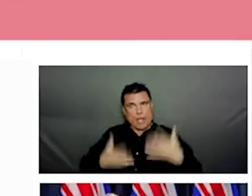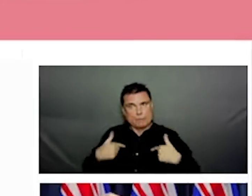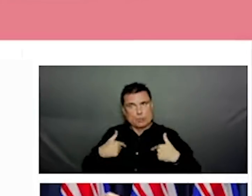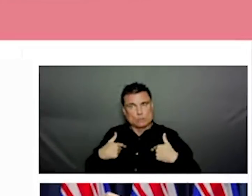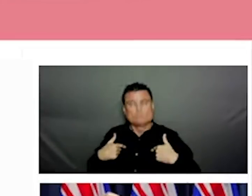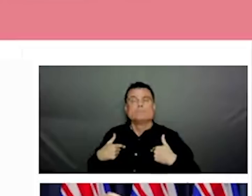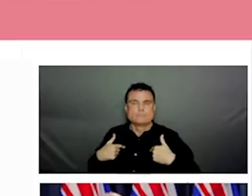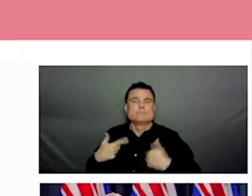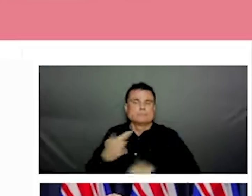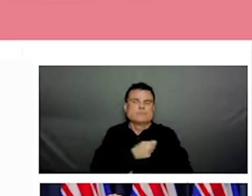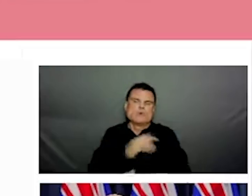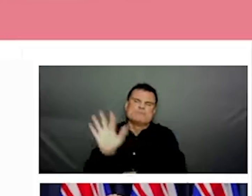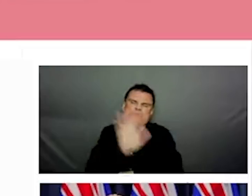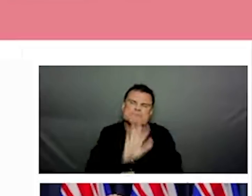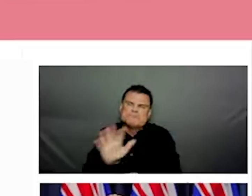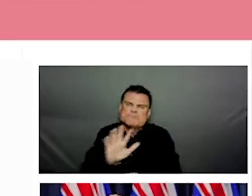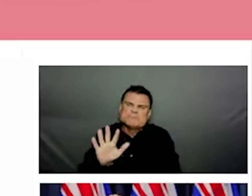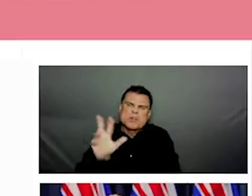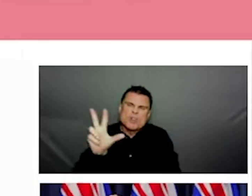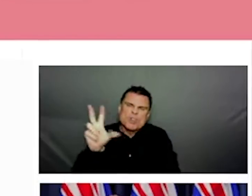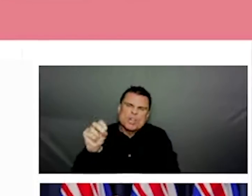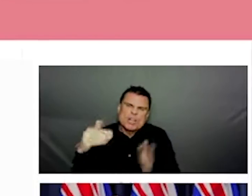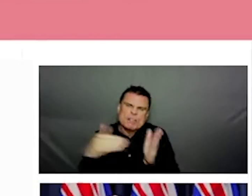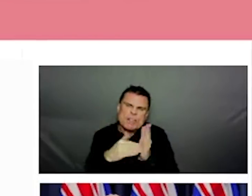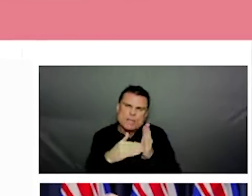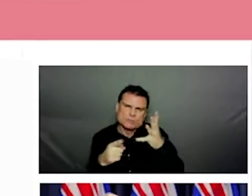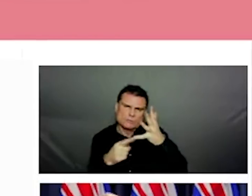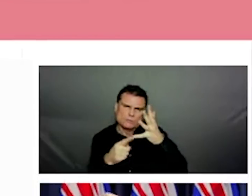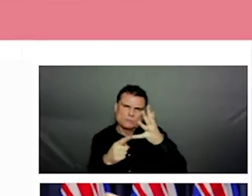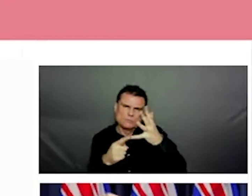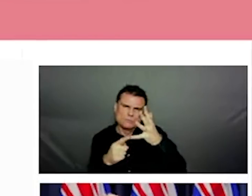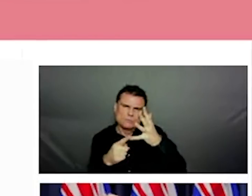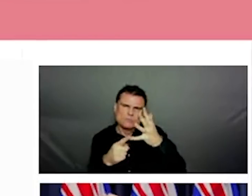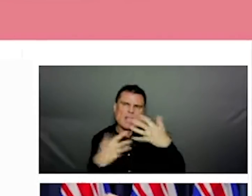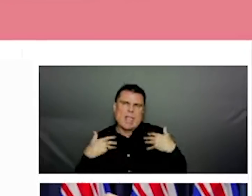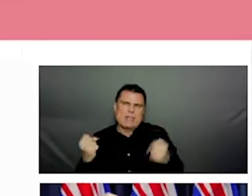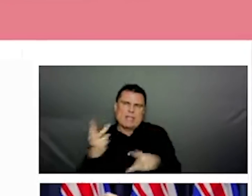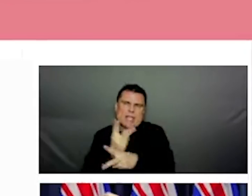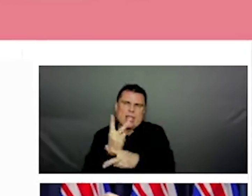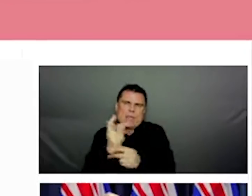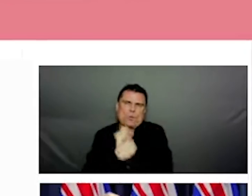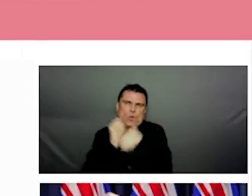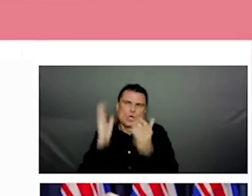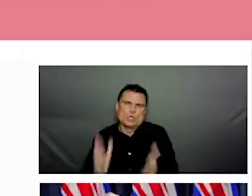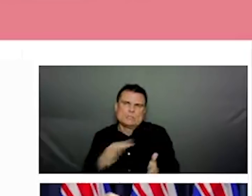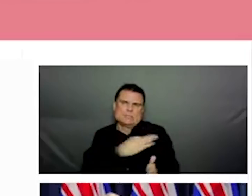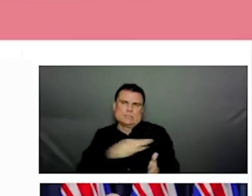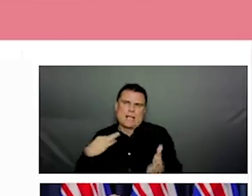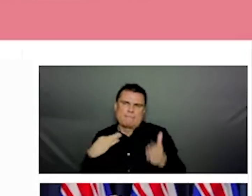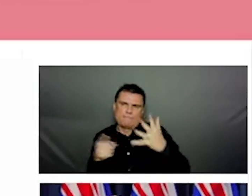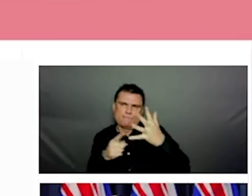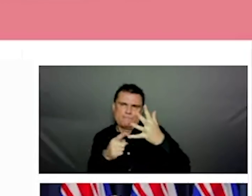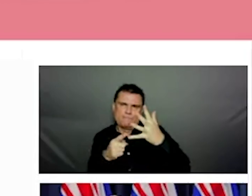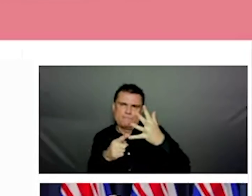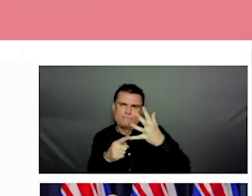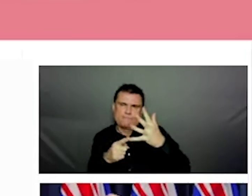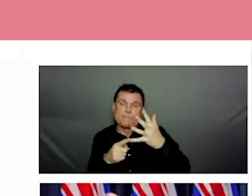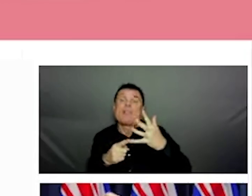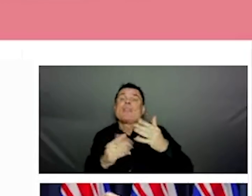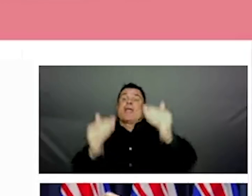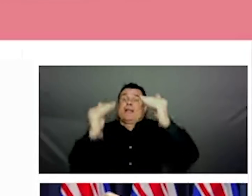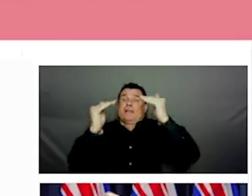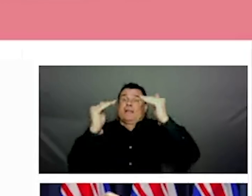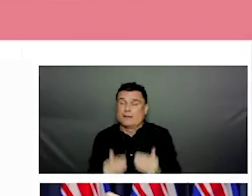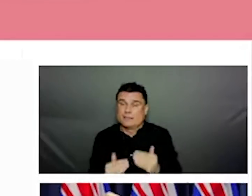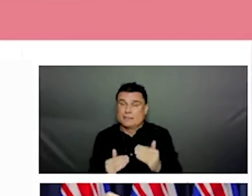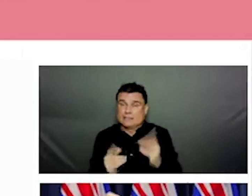approximately 30,000 healthcare workers around the province. In addition, we have an important commitment to remote and